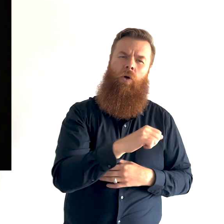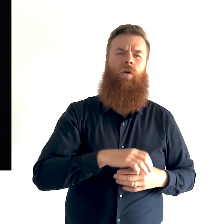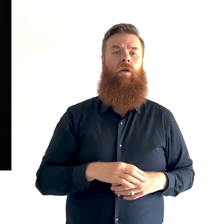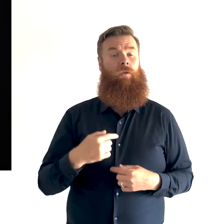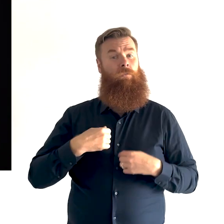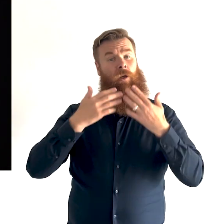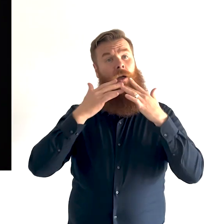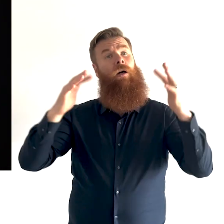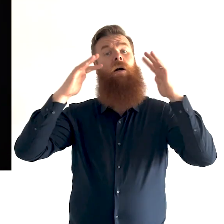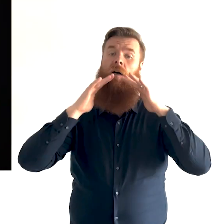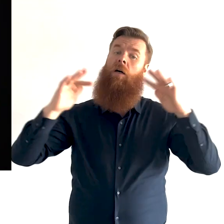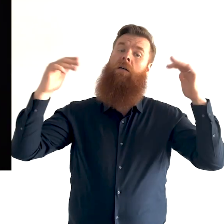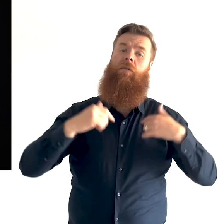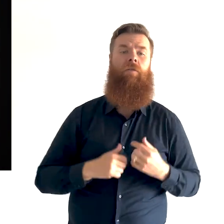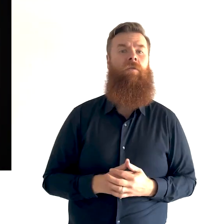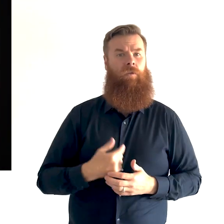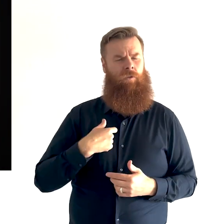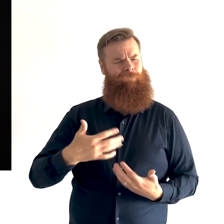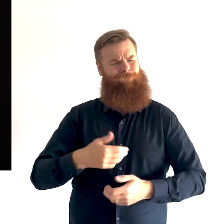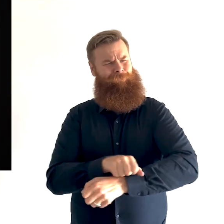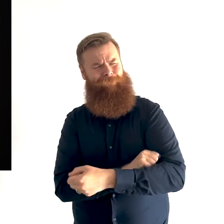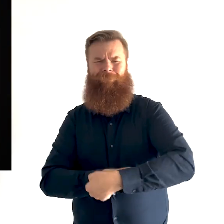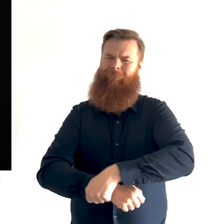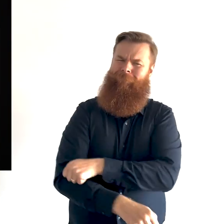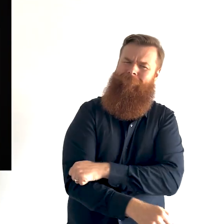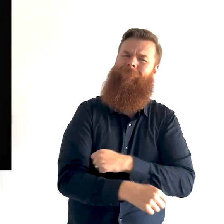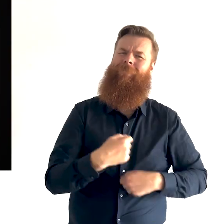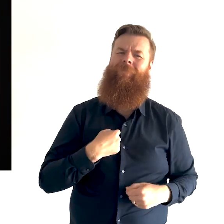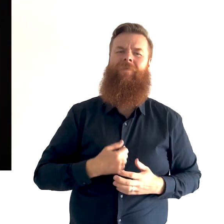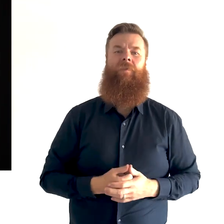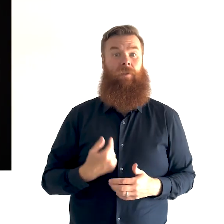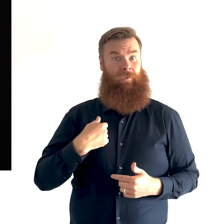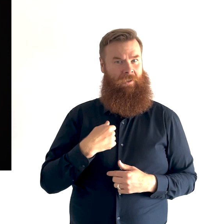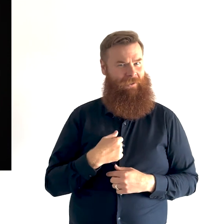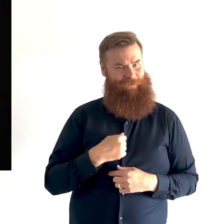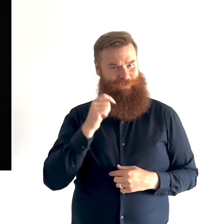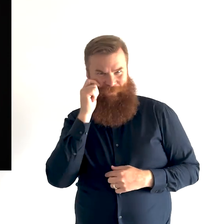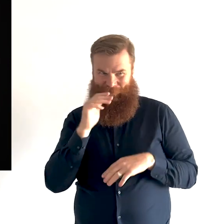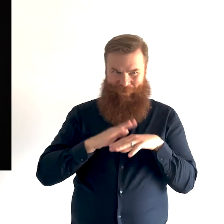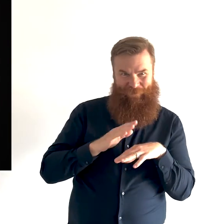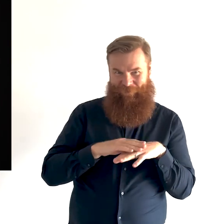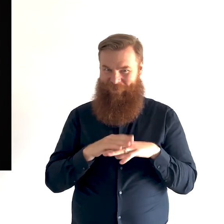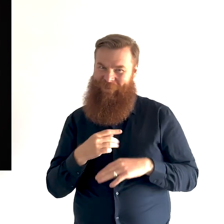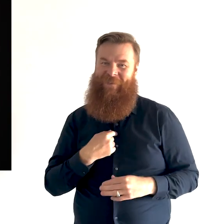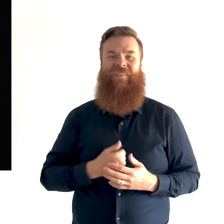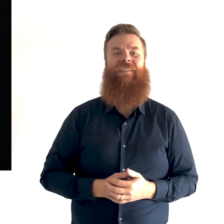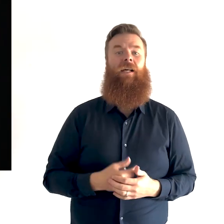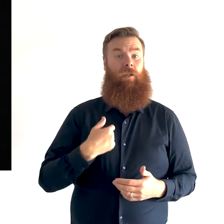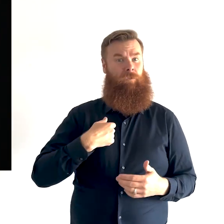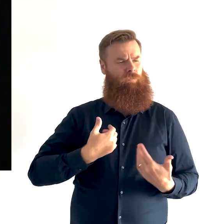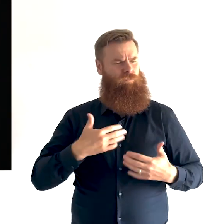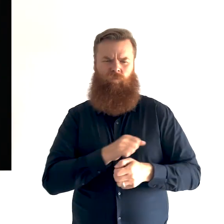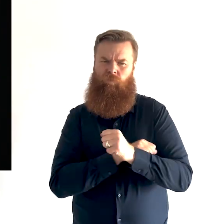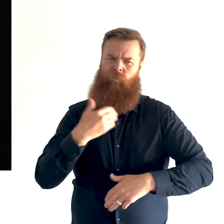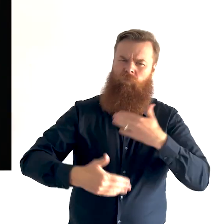fan. I am a singer. I am determined. I am cheeky. I